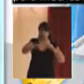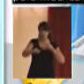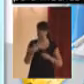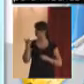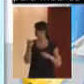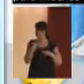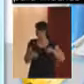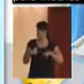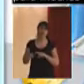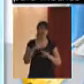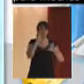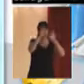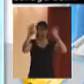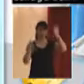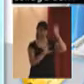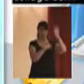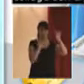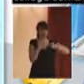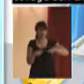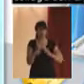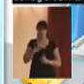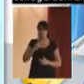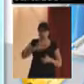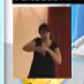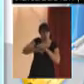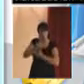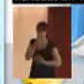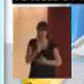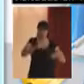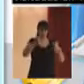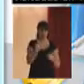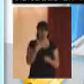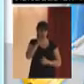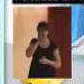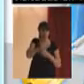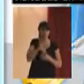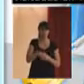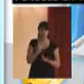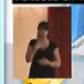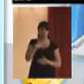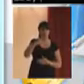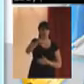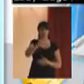other things. This small collage is some of the most visited accounts on Twitter. Singers, Lady Gaga,